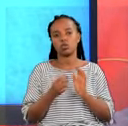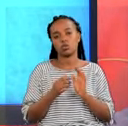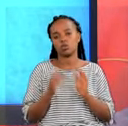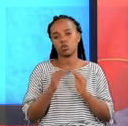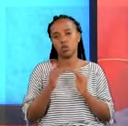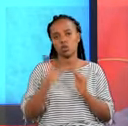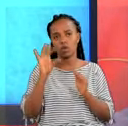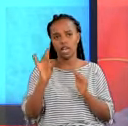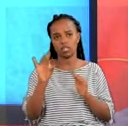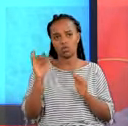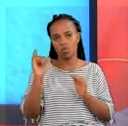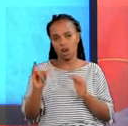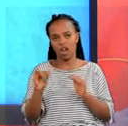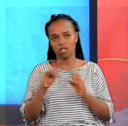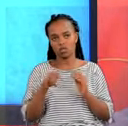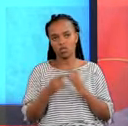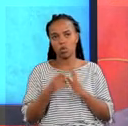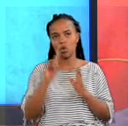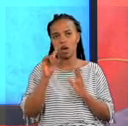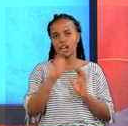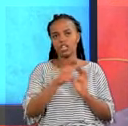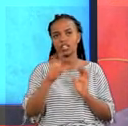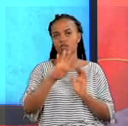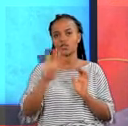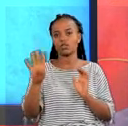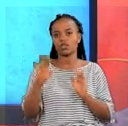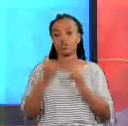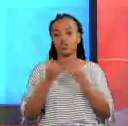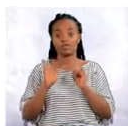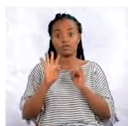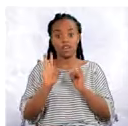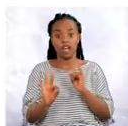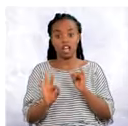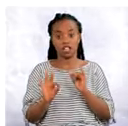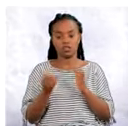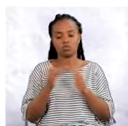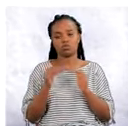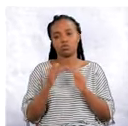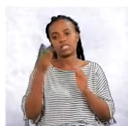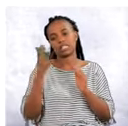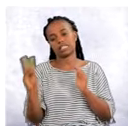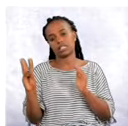8y, and 144 divided by 9 is this, 16.